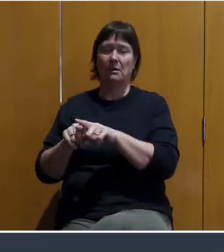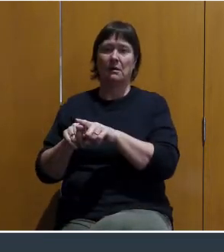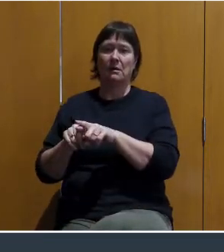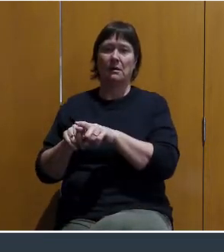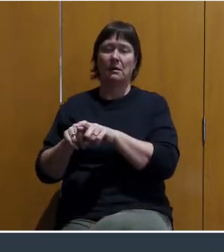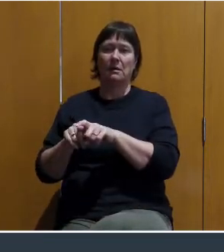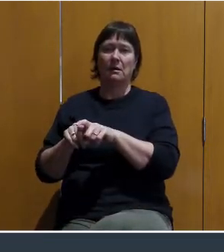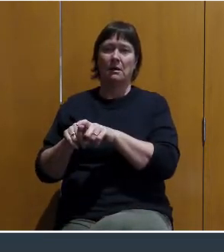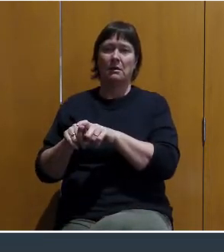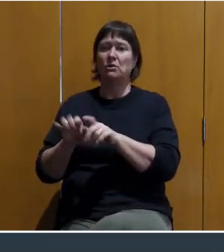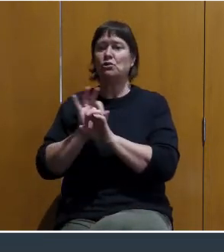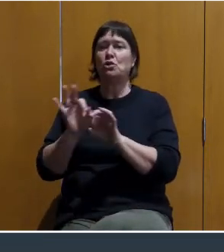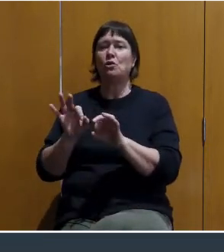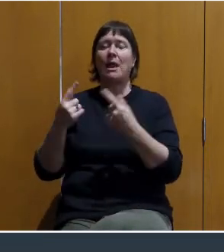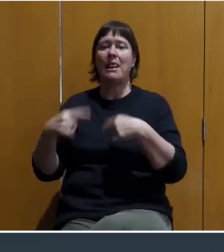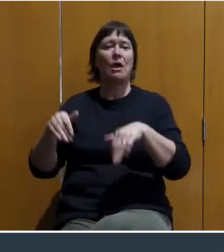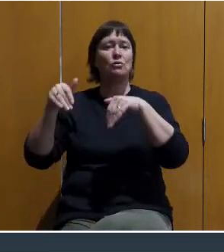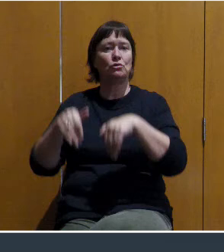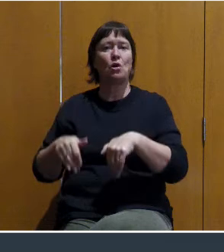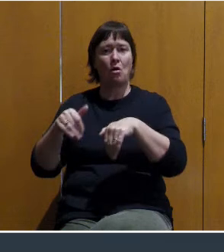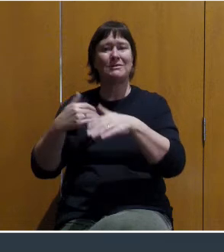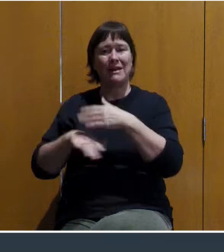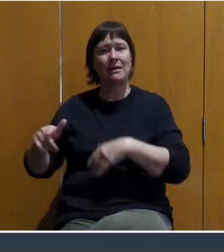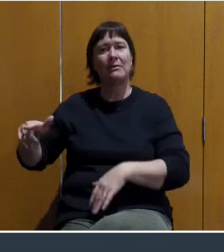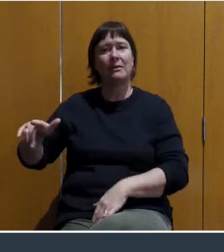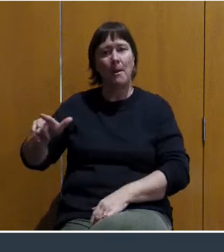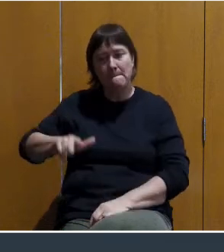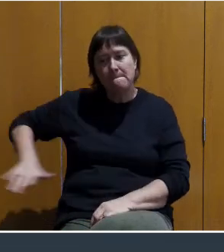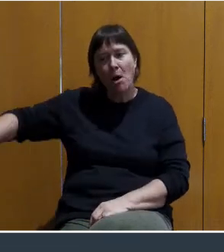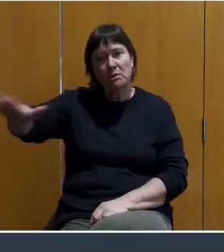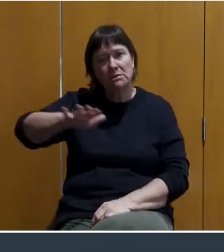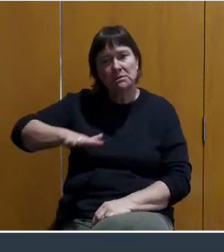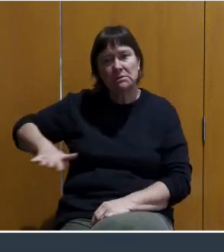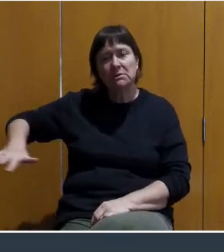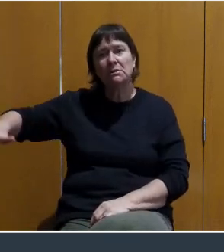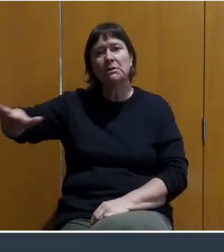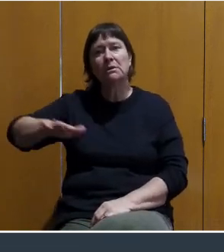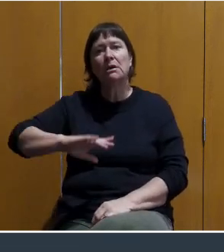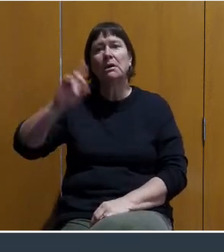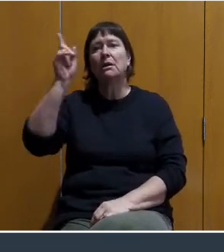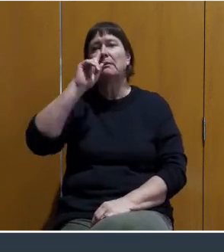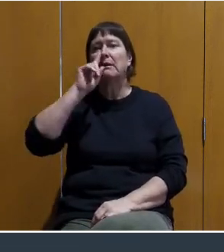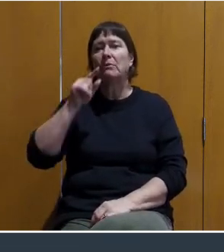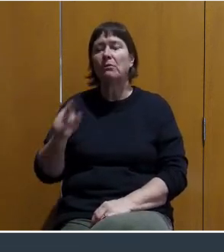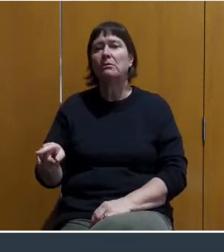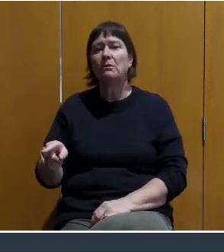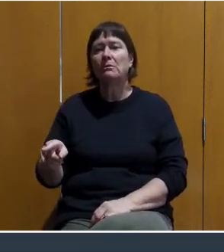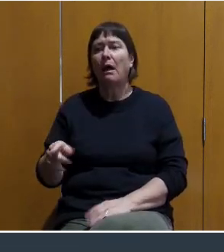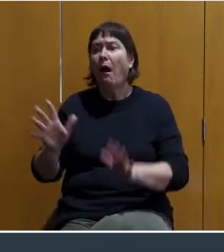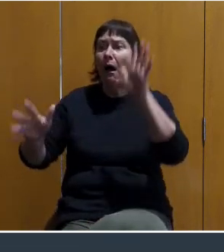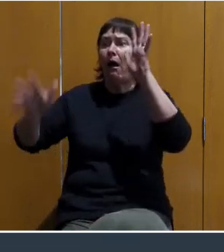the pond, get out of the pond, and dogs going after the ducks. You hear people apologising all the time because their dogs rushed up to